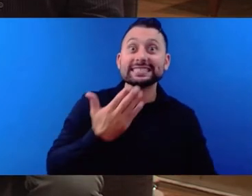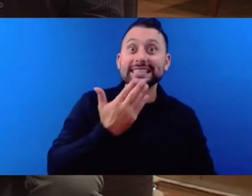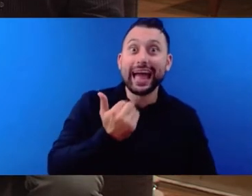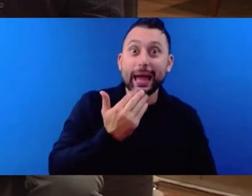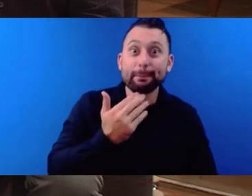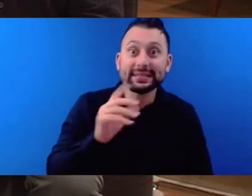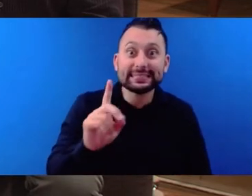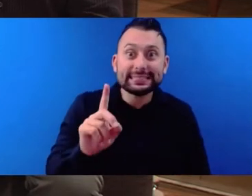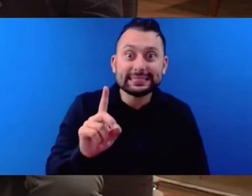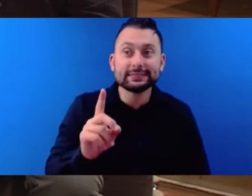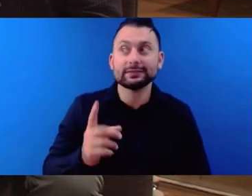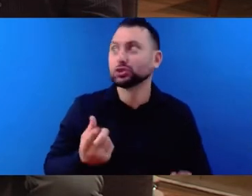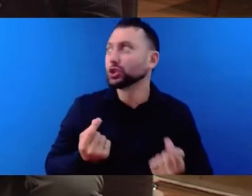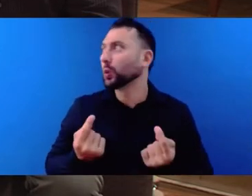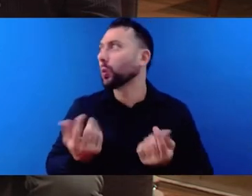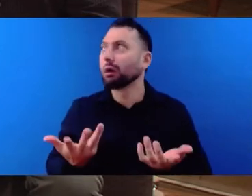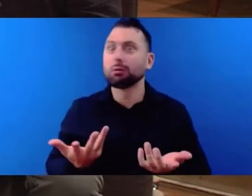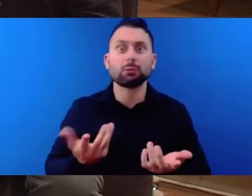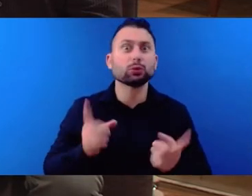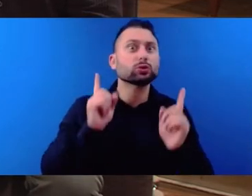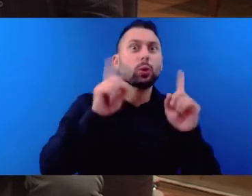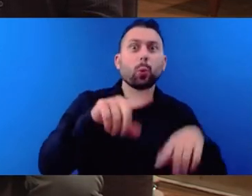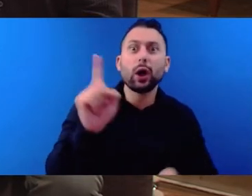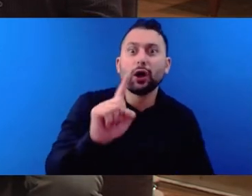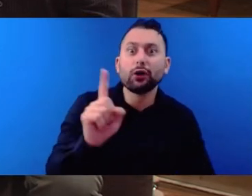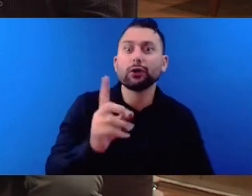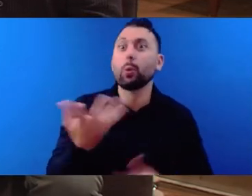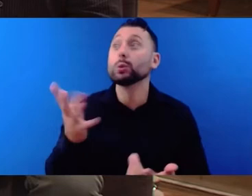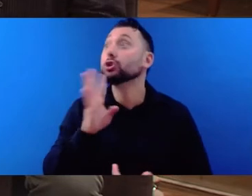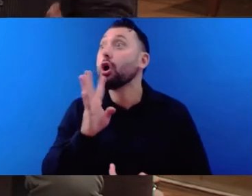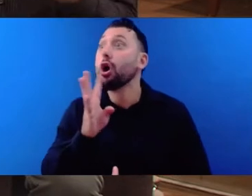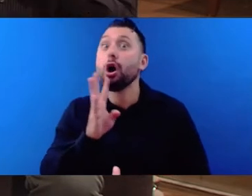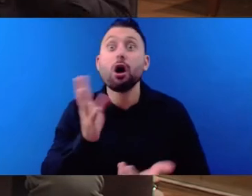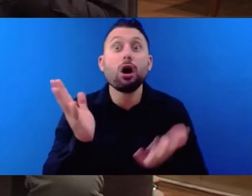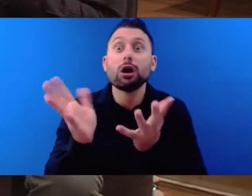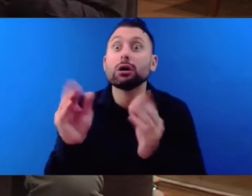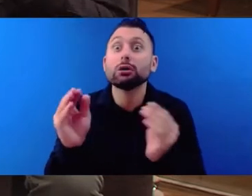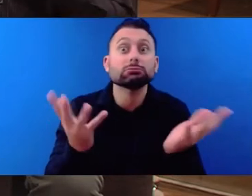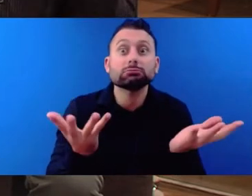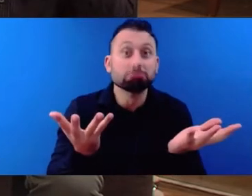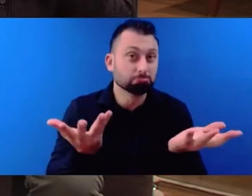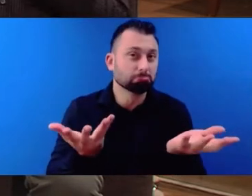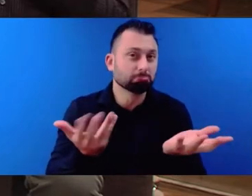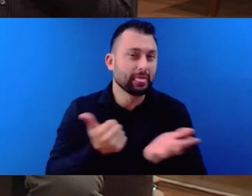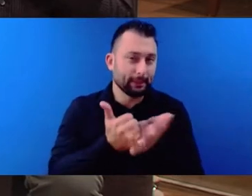you need to contact for help. That's what we're here for.